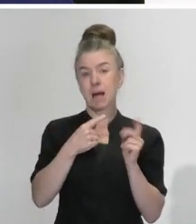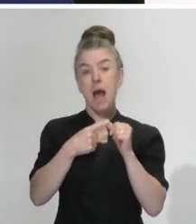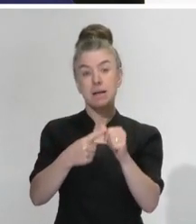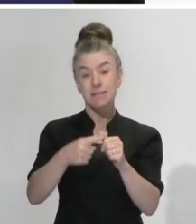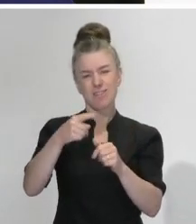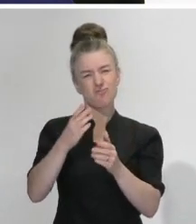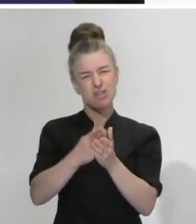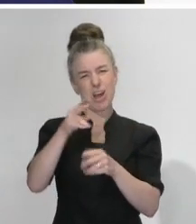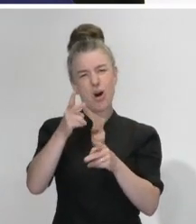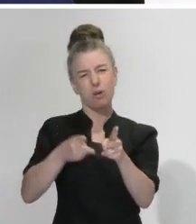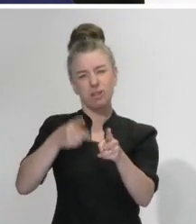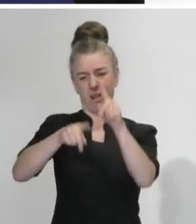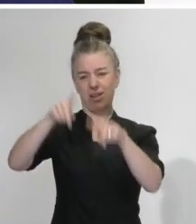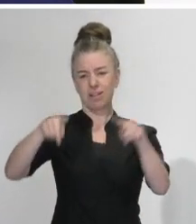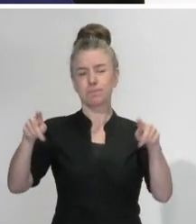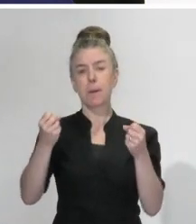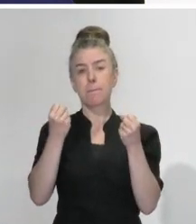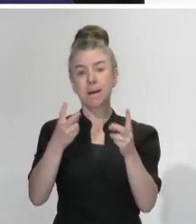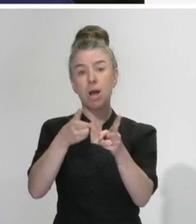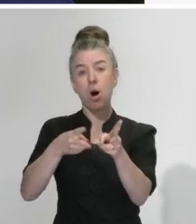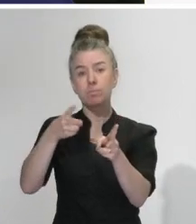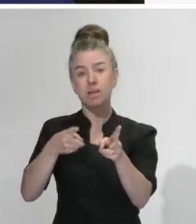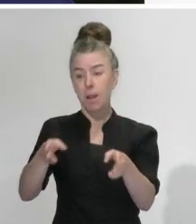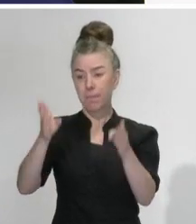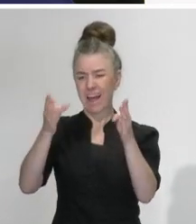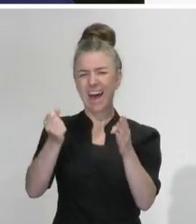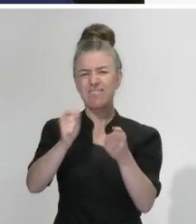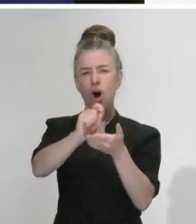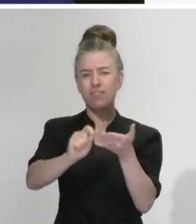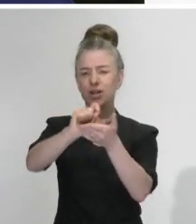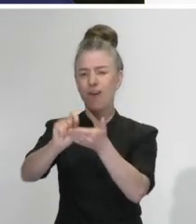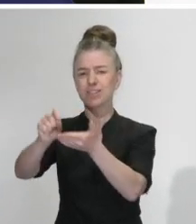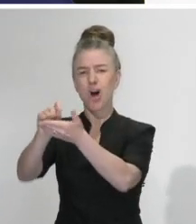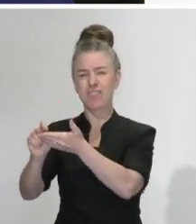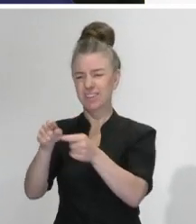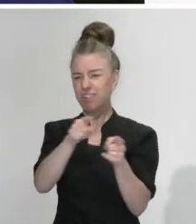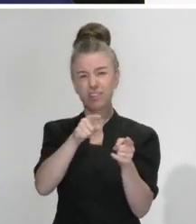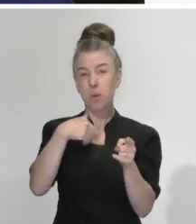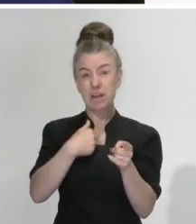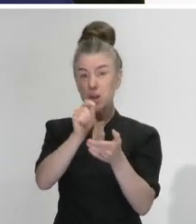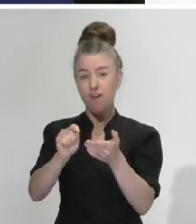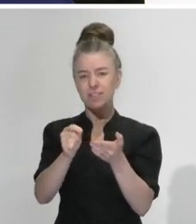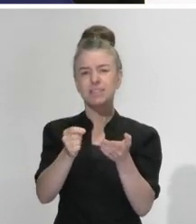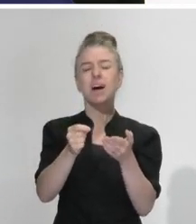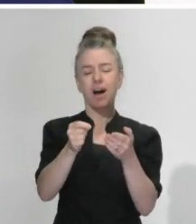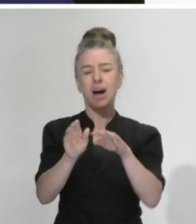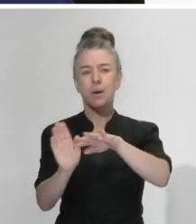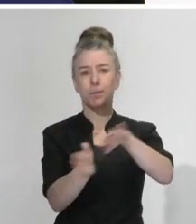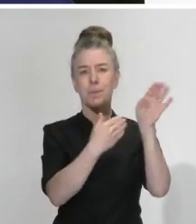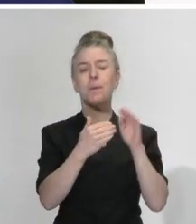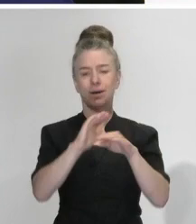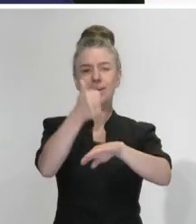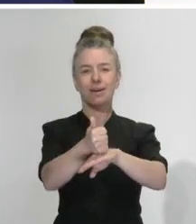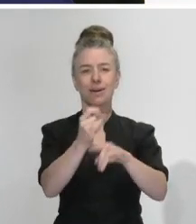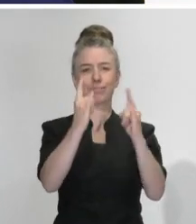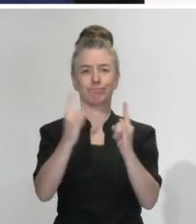hospital buildings have space that is currently being used for offices that can be converted. For example, at the Hutt Valley Hospital, they've opened